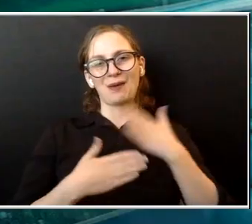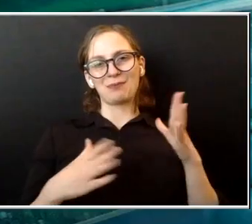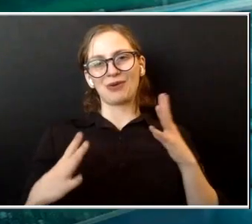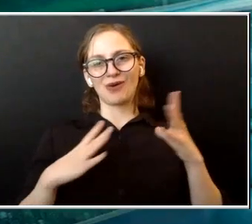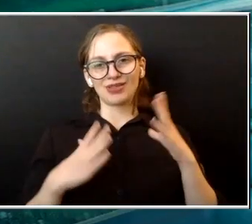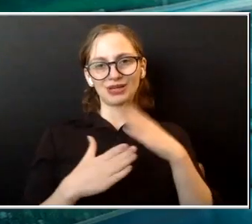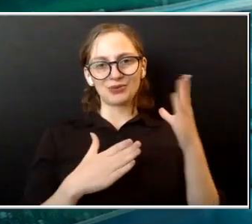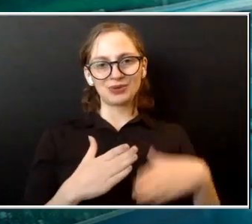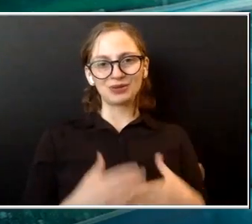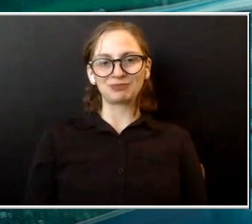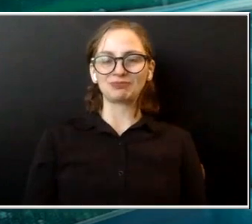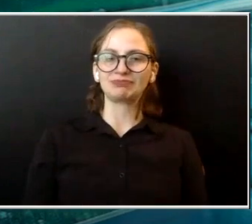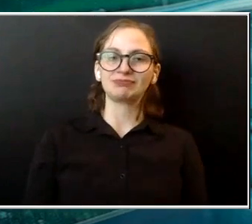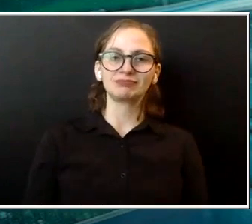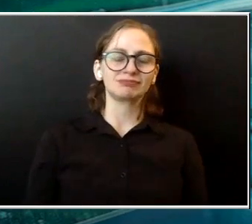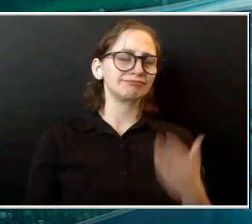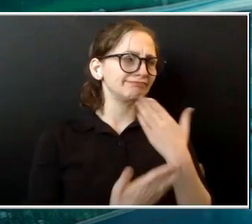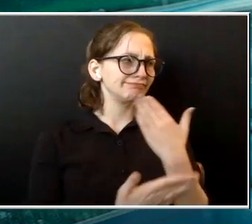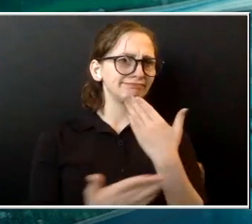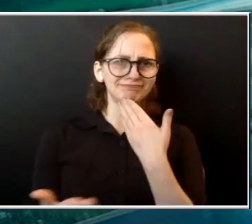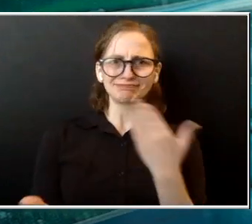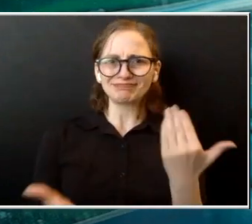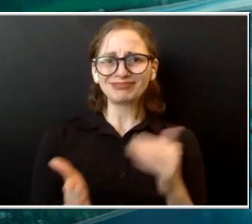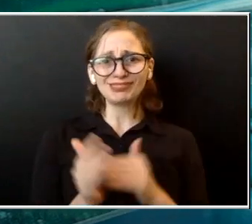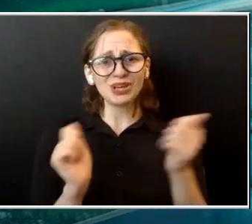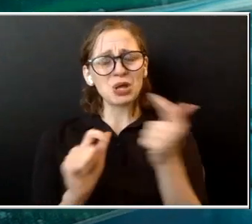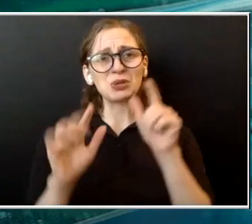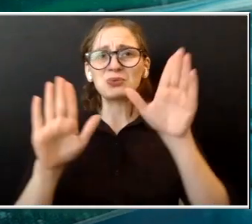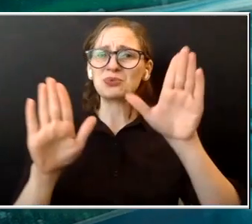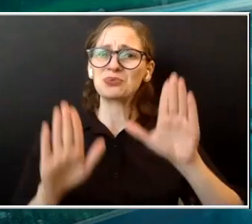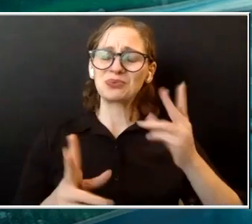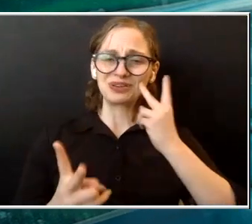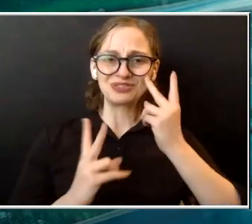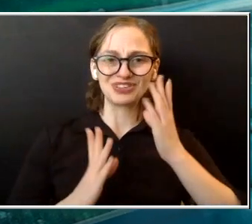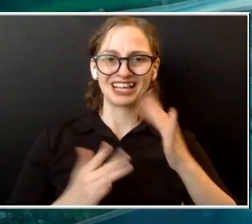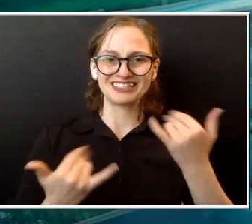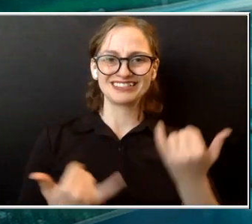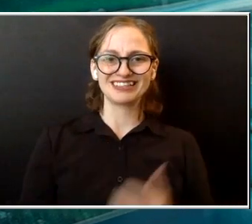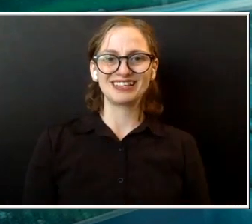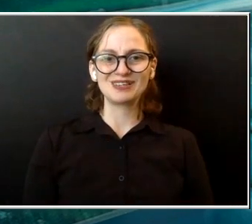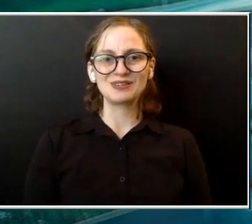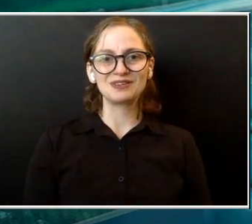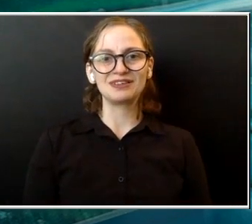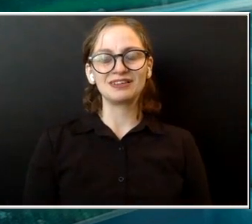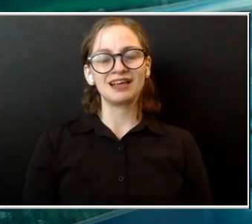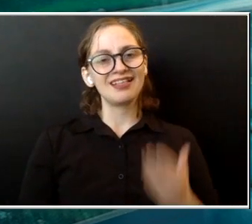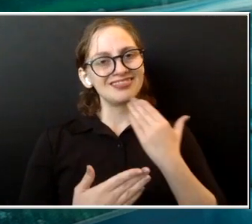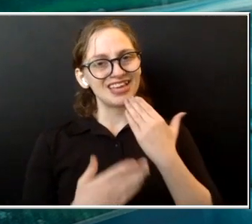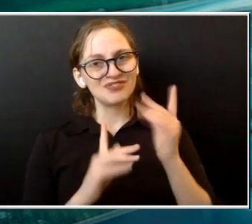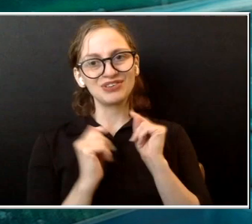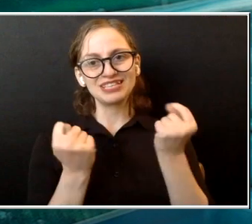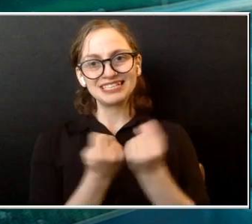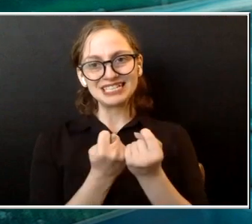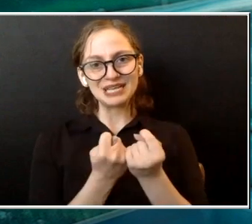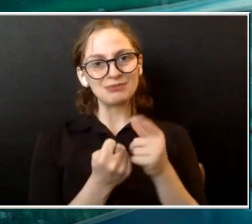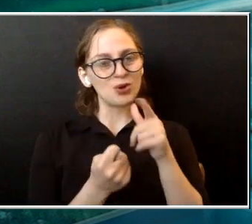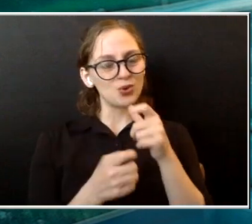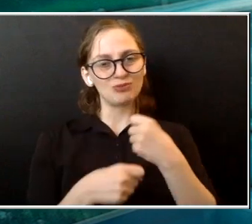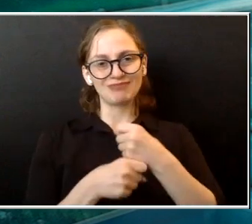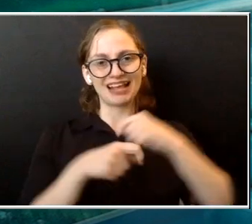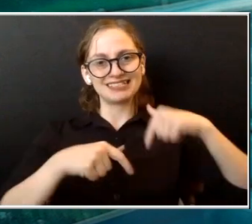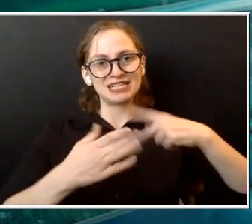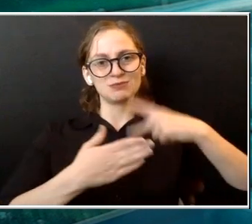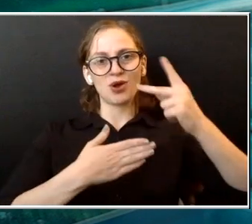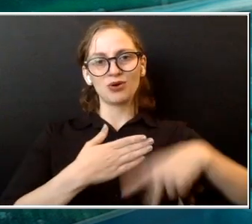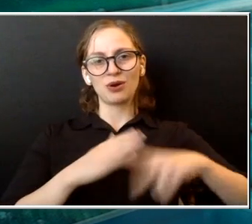Thanks again to all of our terrific guests today. And a big thank you to our team who puts this program together, to Alexis, to